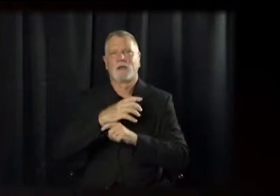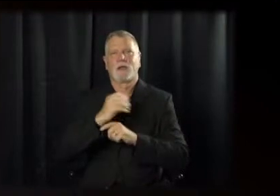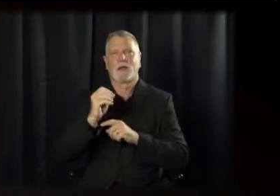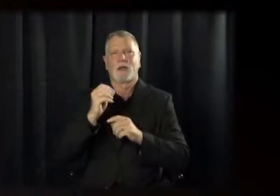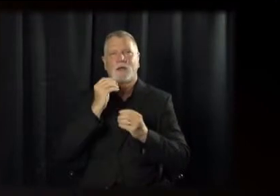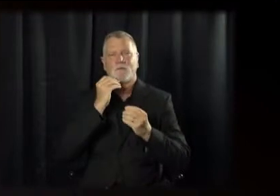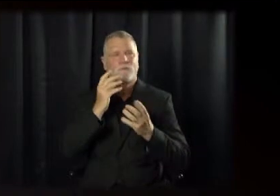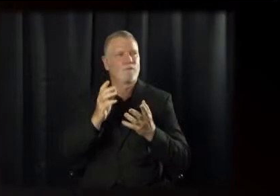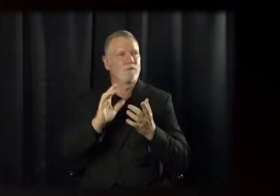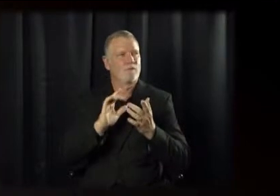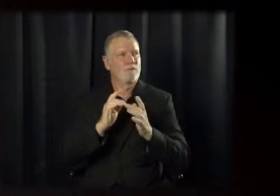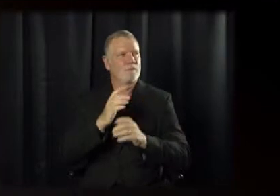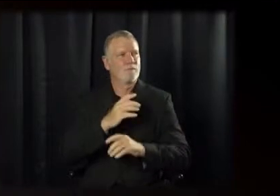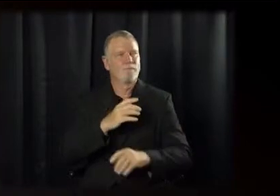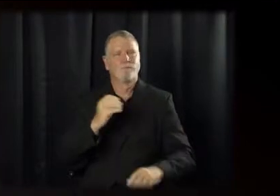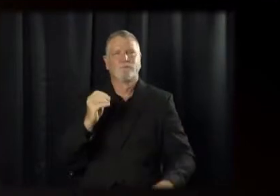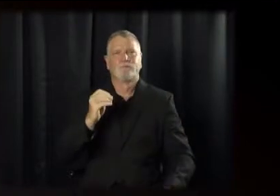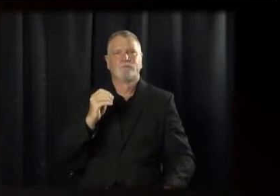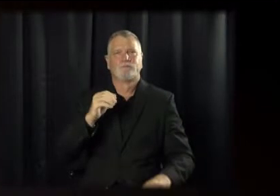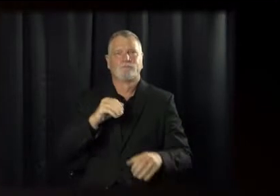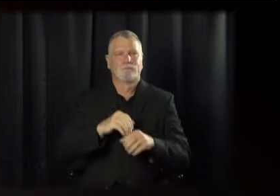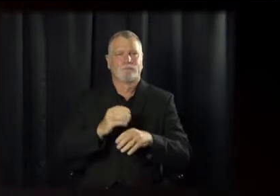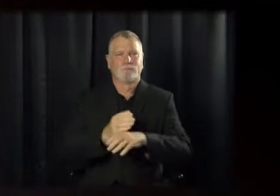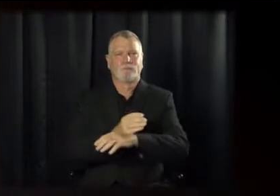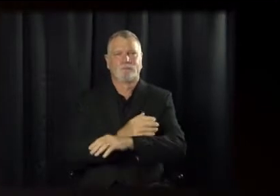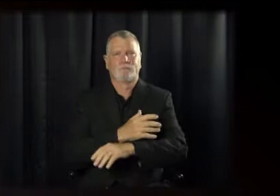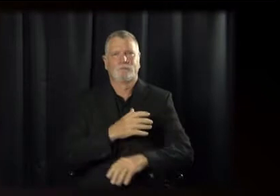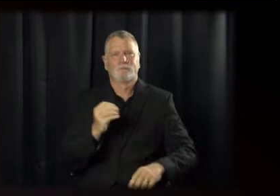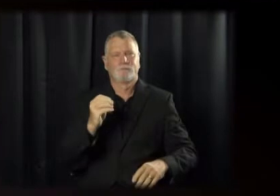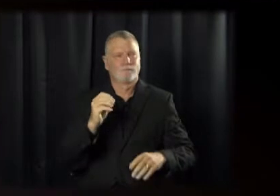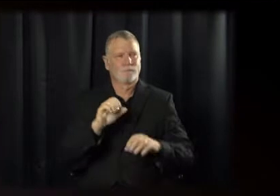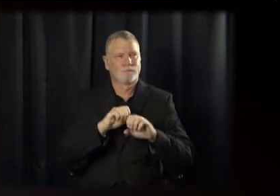distribution infrastructure, as well as measures aimed to improving